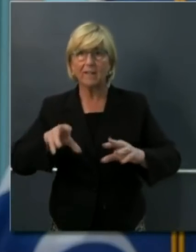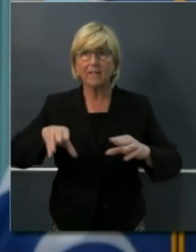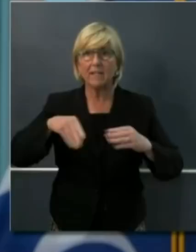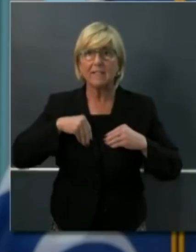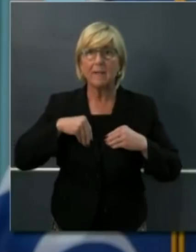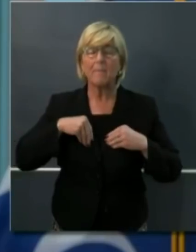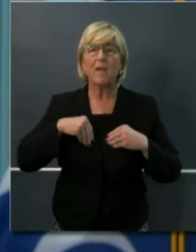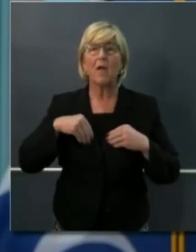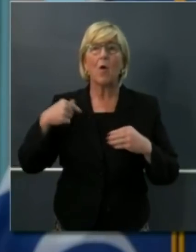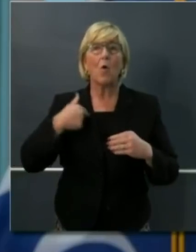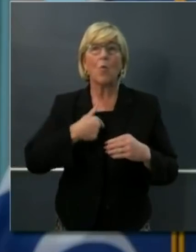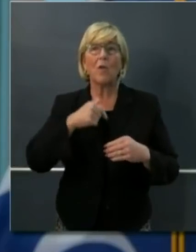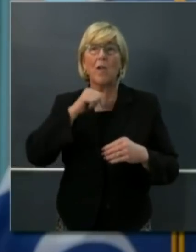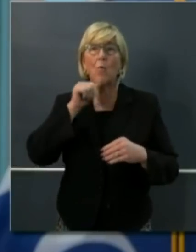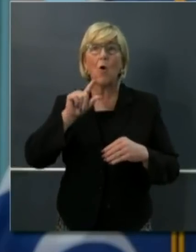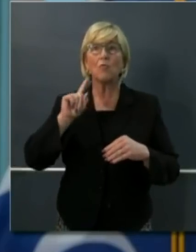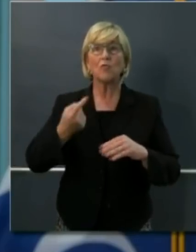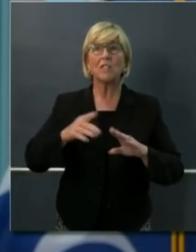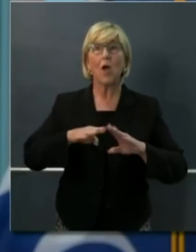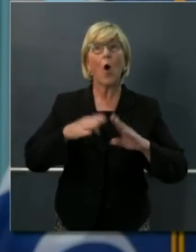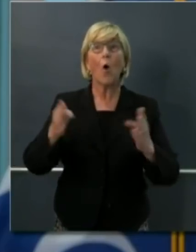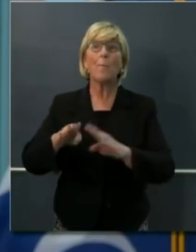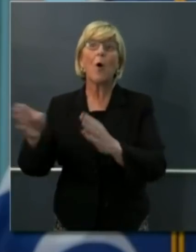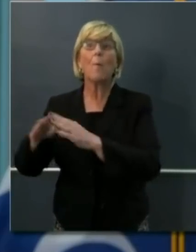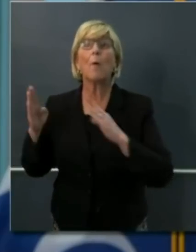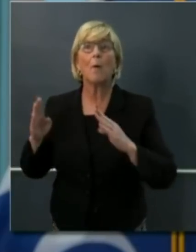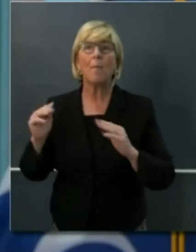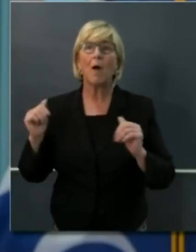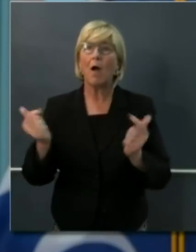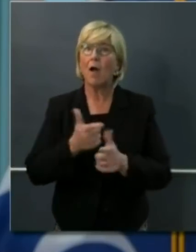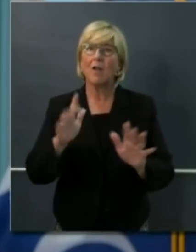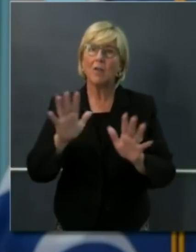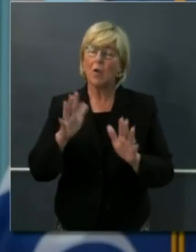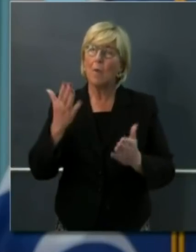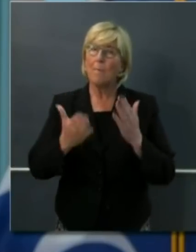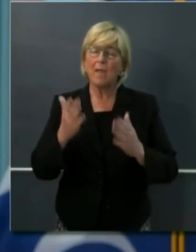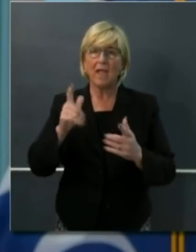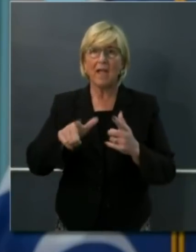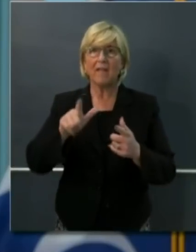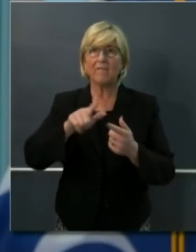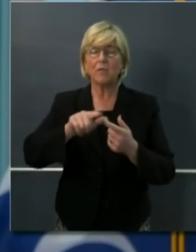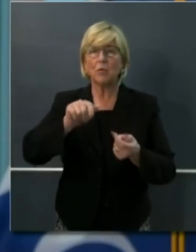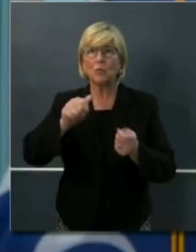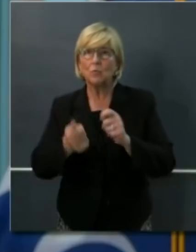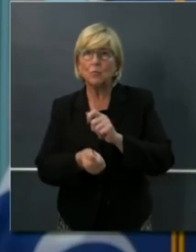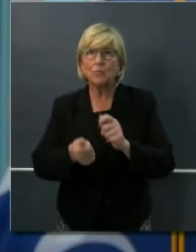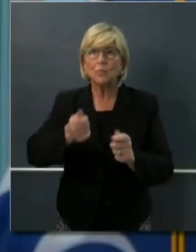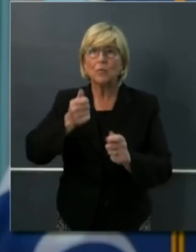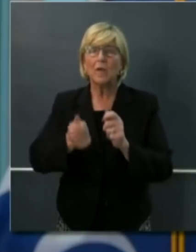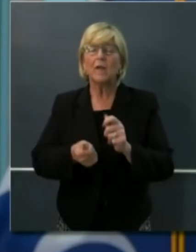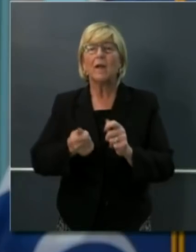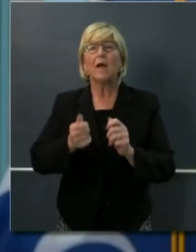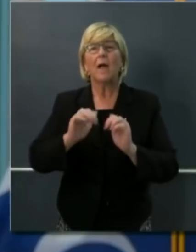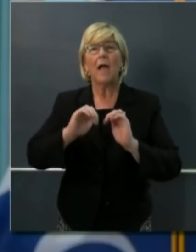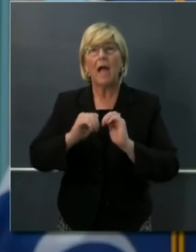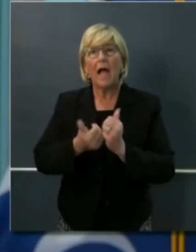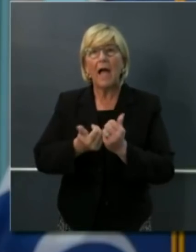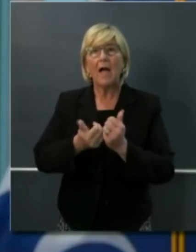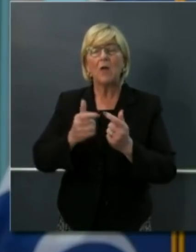we won't just open things. We'll have to open things and modify how we conduct our business, how